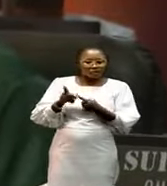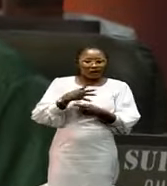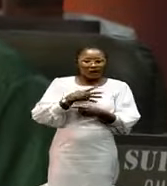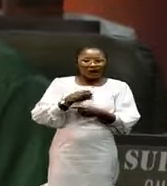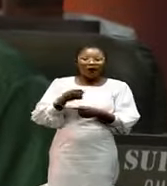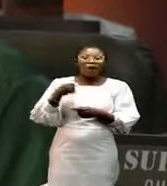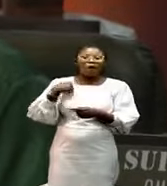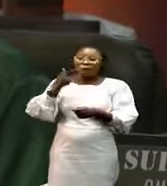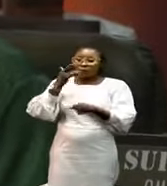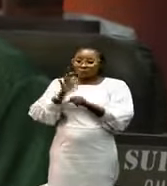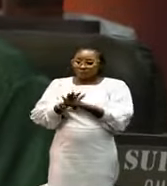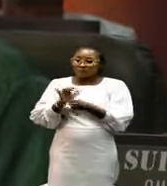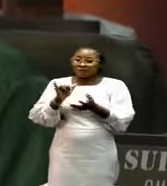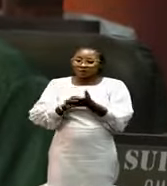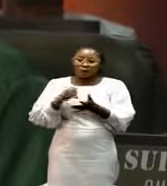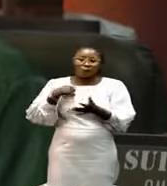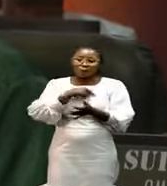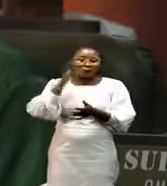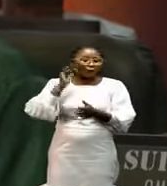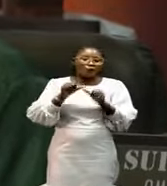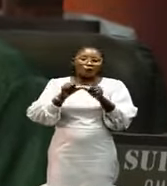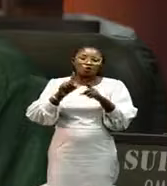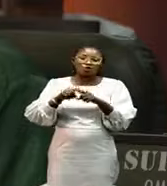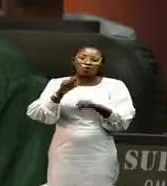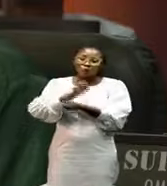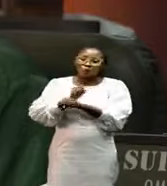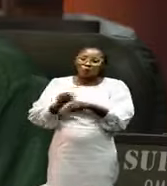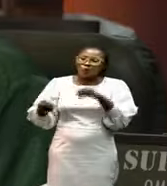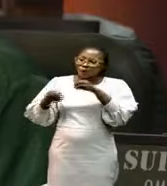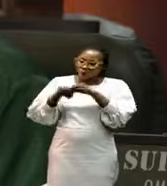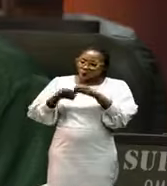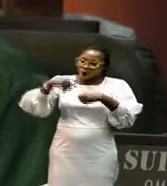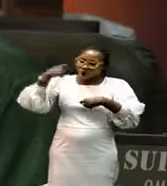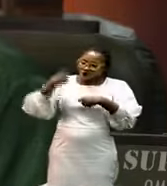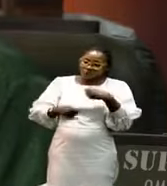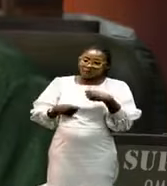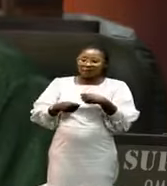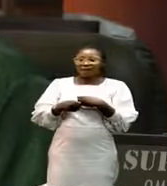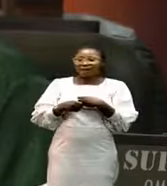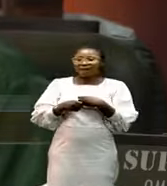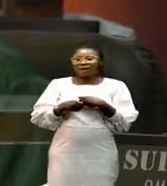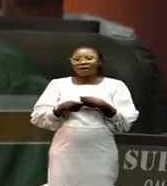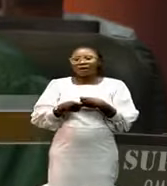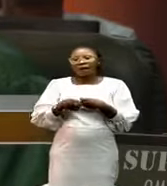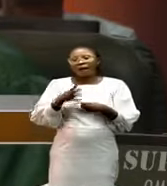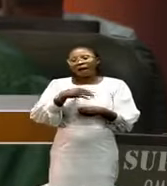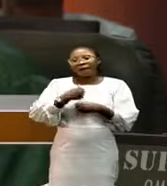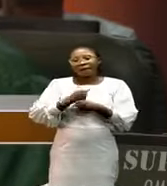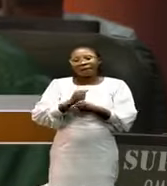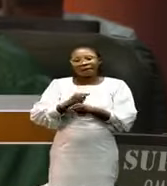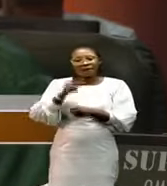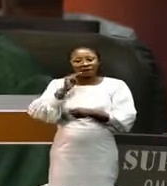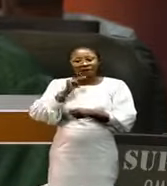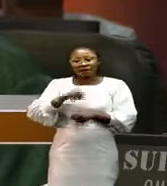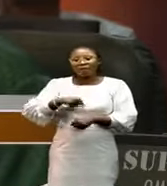you can promise that we'll be continuing to work harder, and the next time we meet, hopefully next year, we'll really have a gold